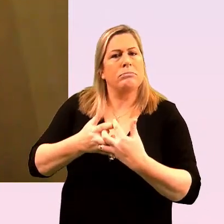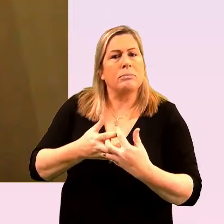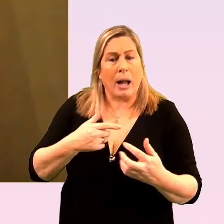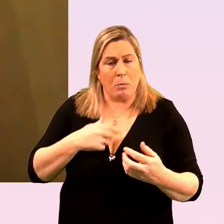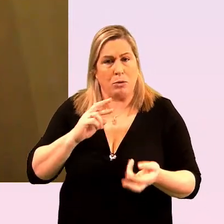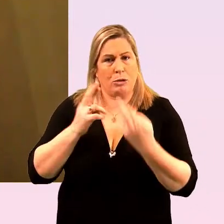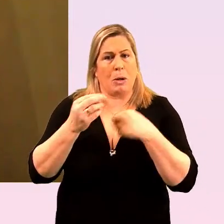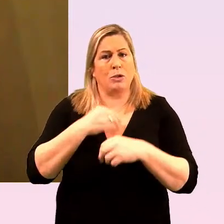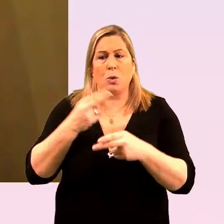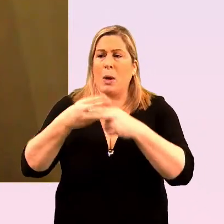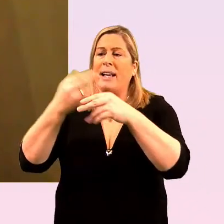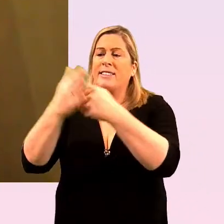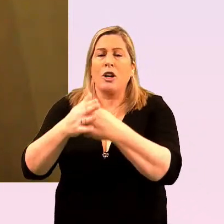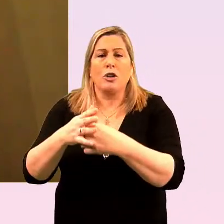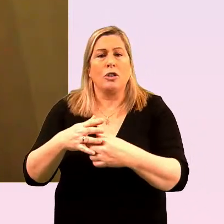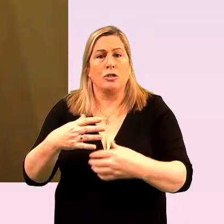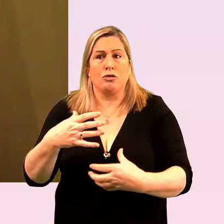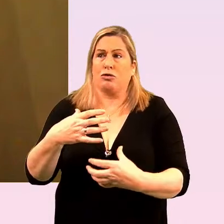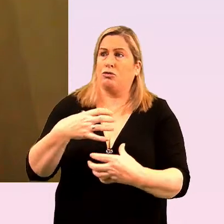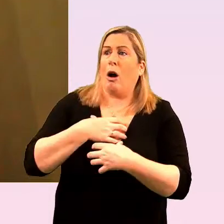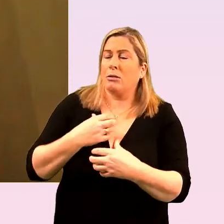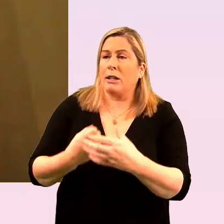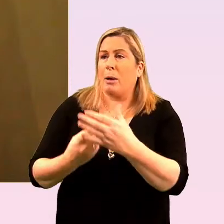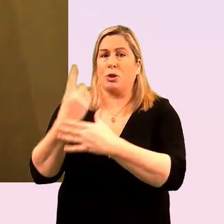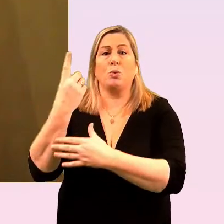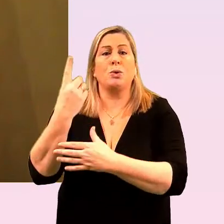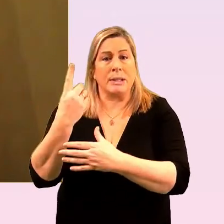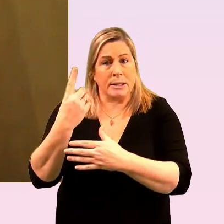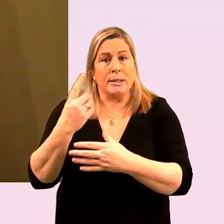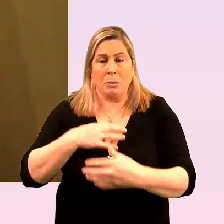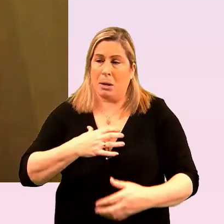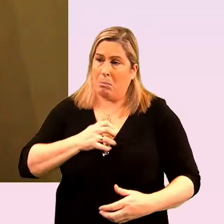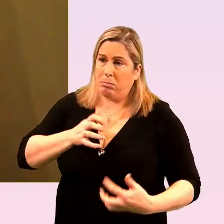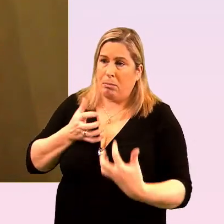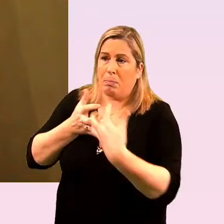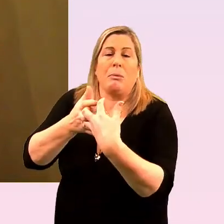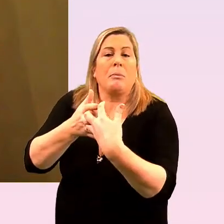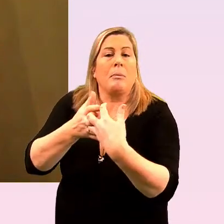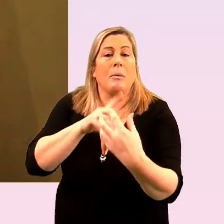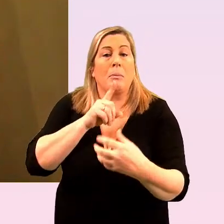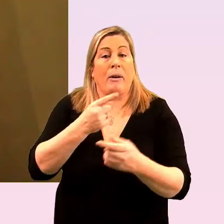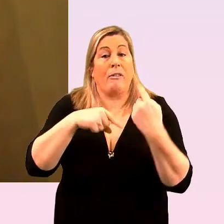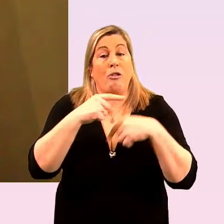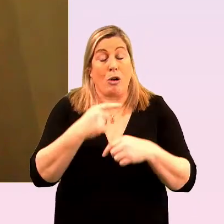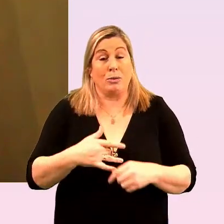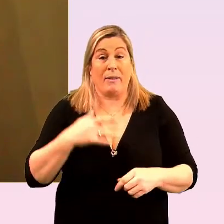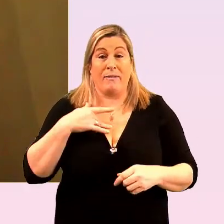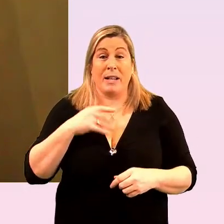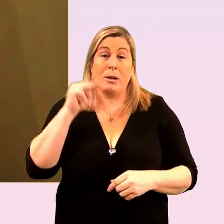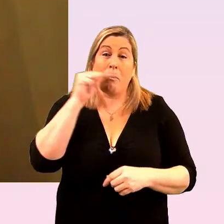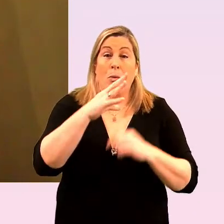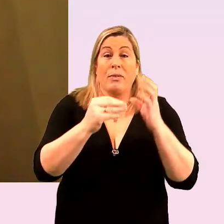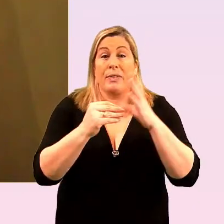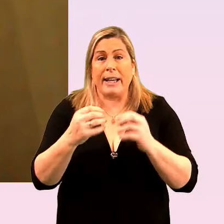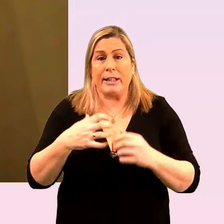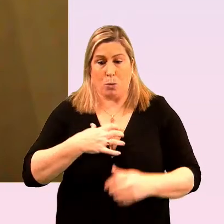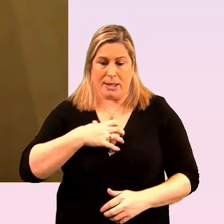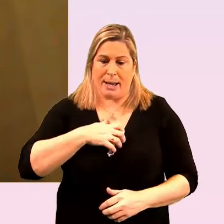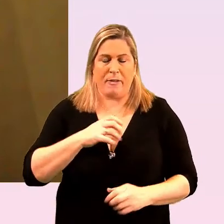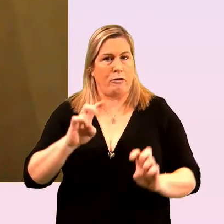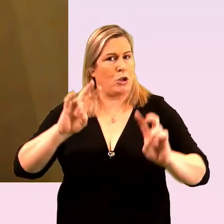shocks and external opportunities. And so for us, the important thing was to adapt very, very